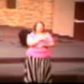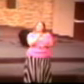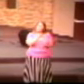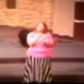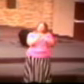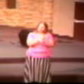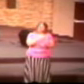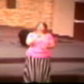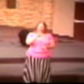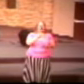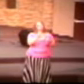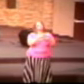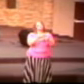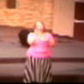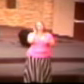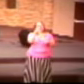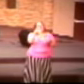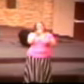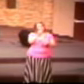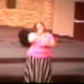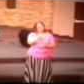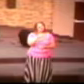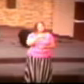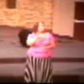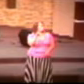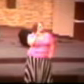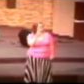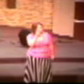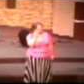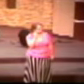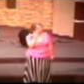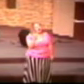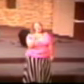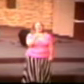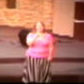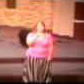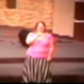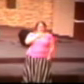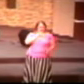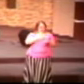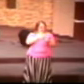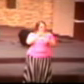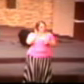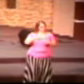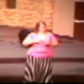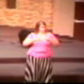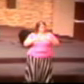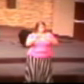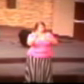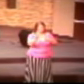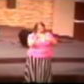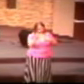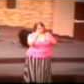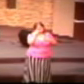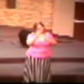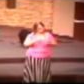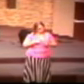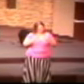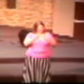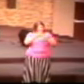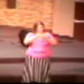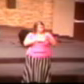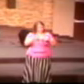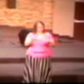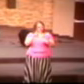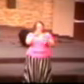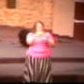that hymn. I then shall live. But did you catch why? I then shall live. So I can live as a part of a